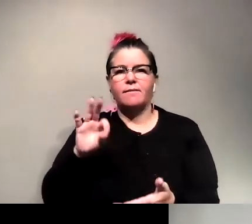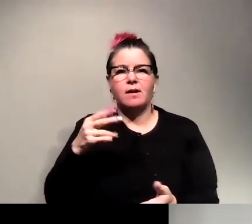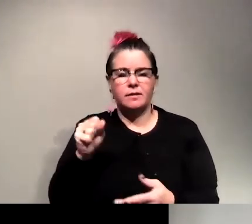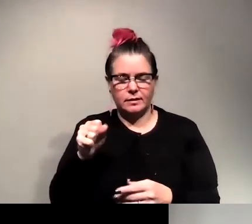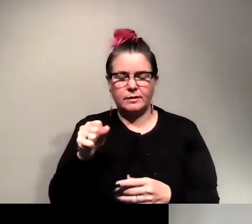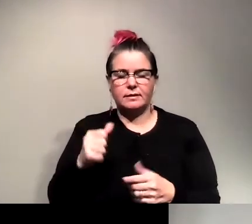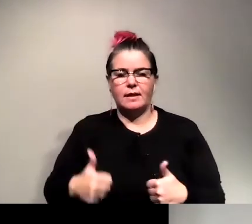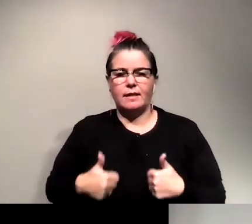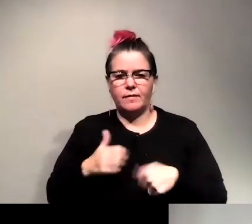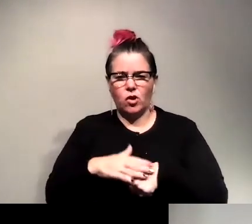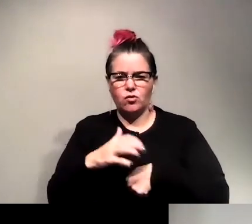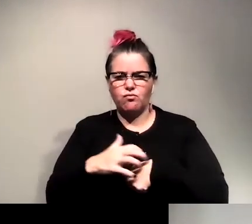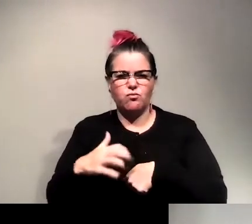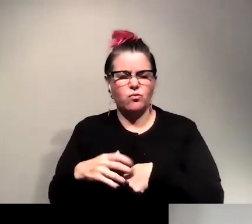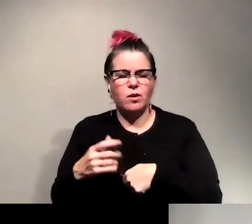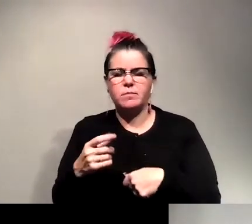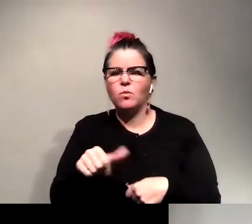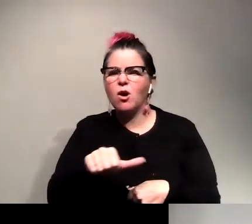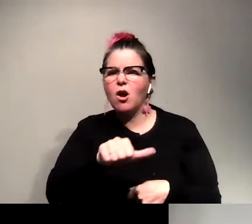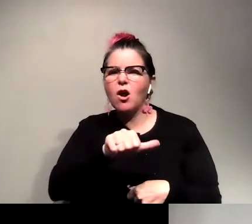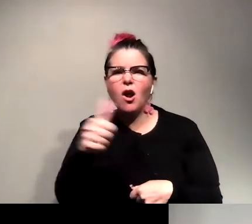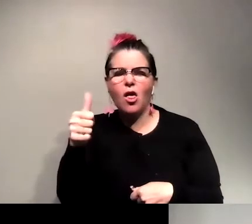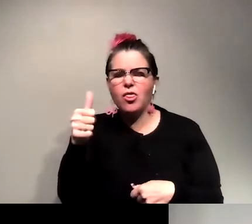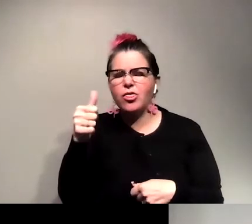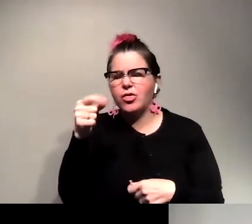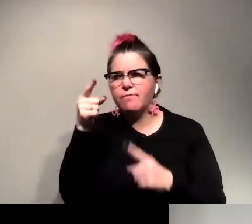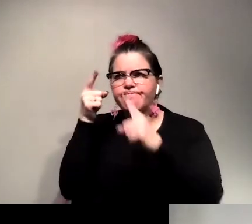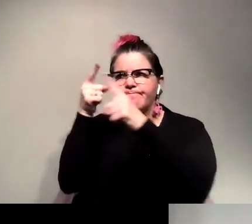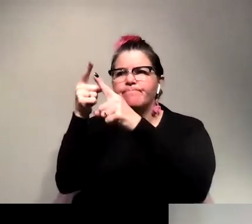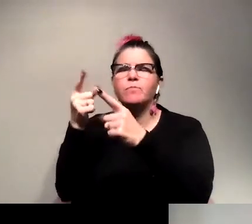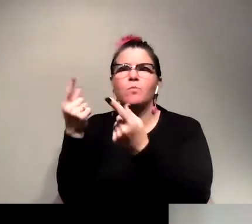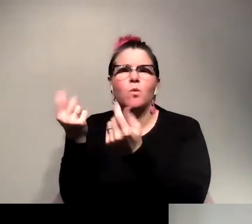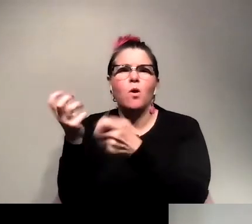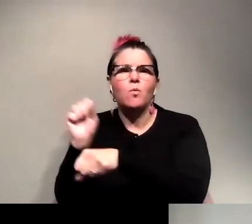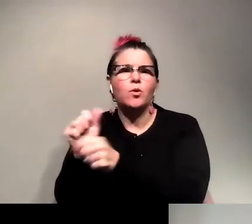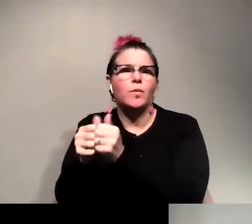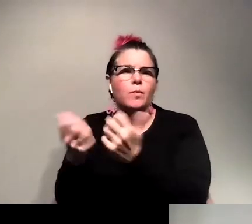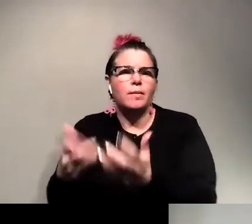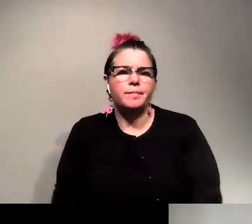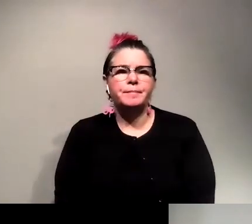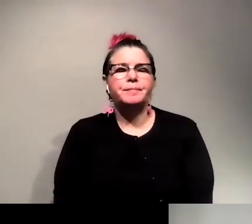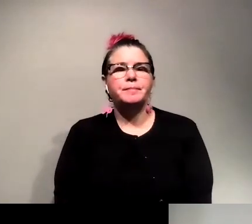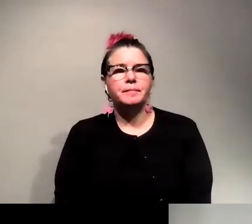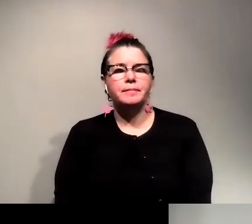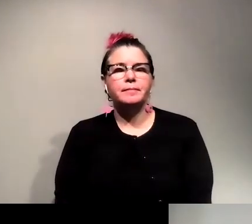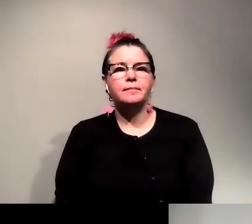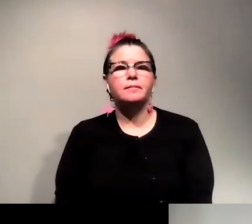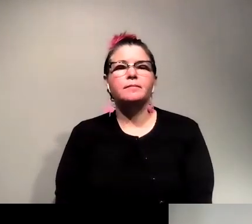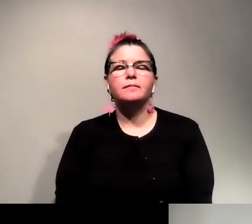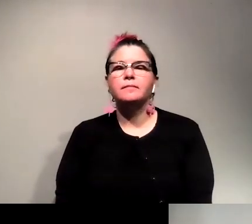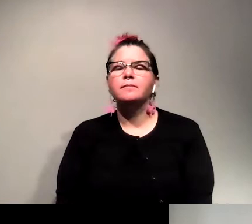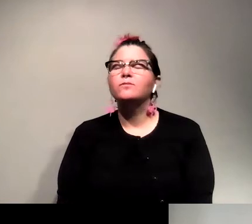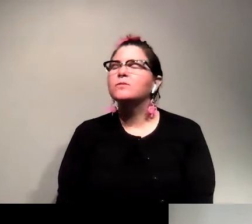on grapes, what is like another dream system that you'd like to work on? Oh, so I'm really interested in fruits in